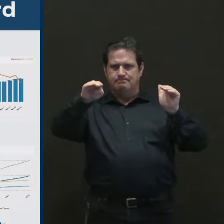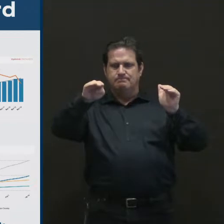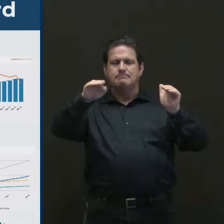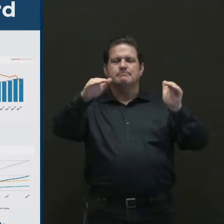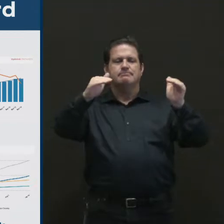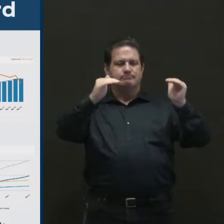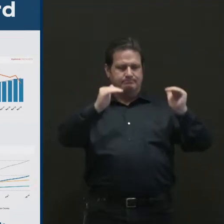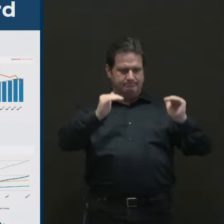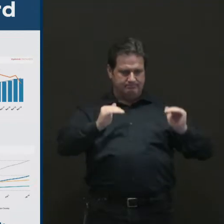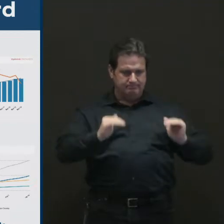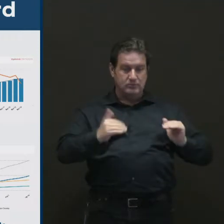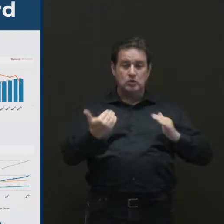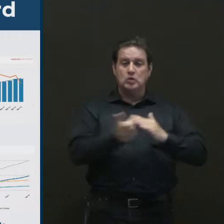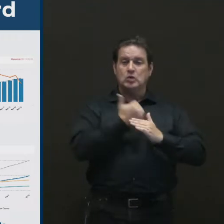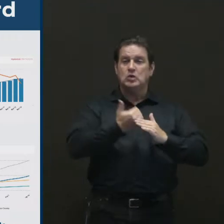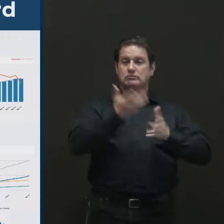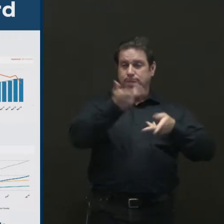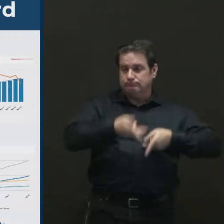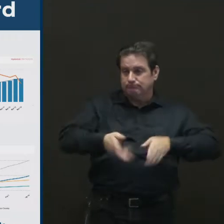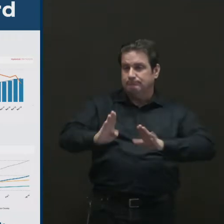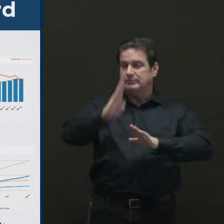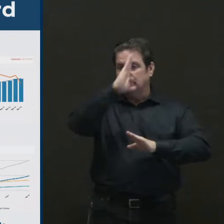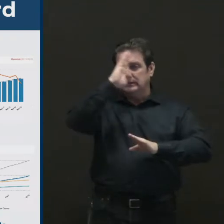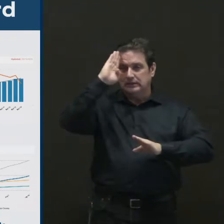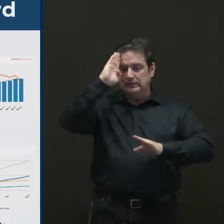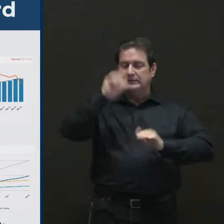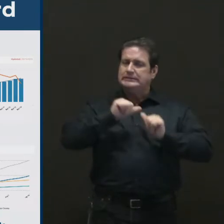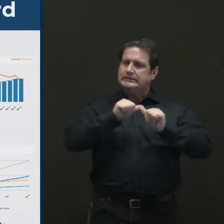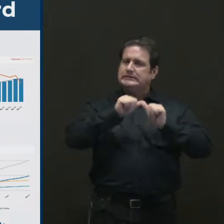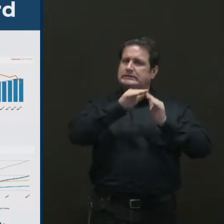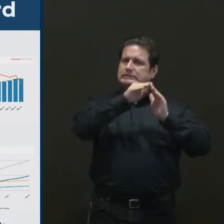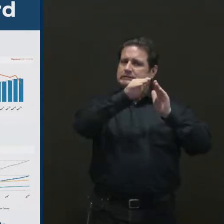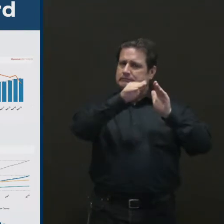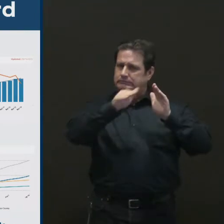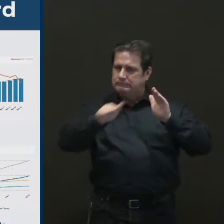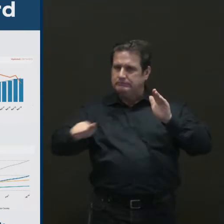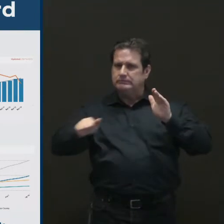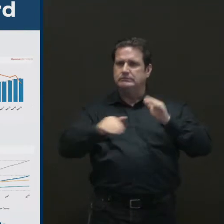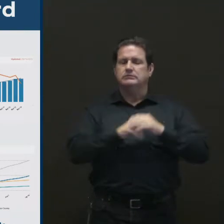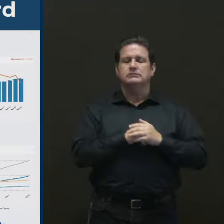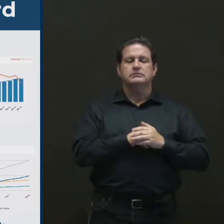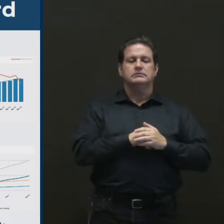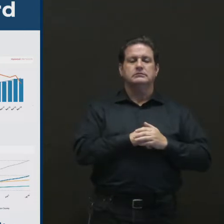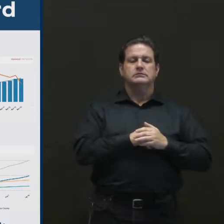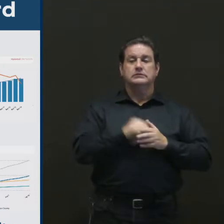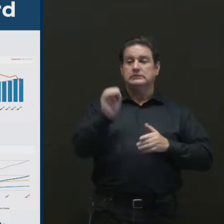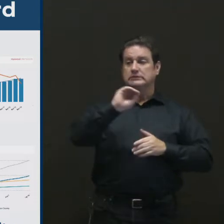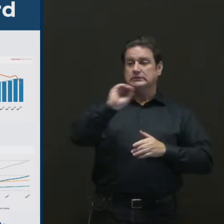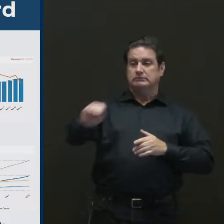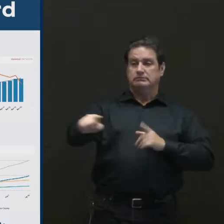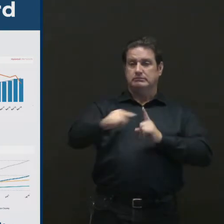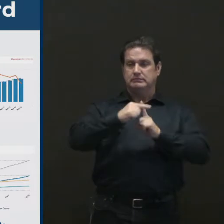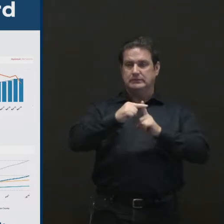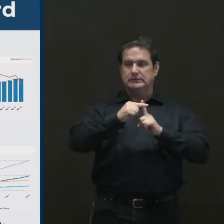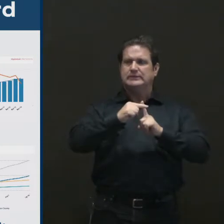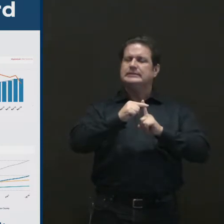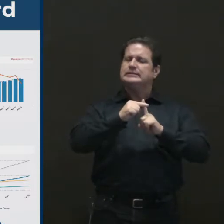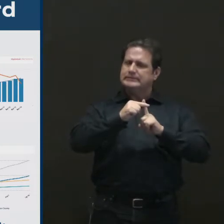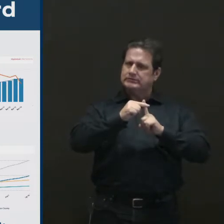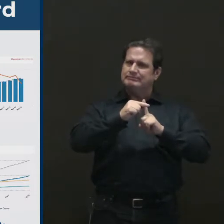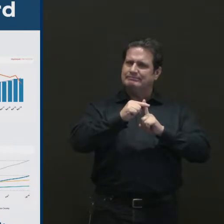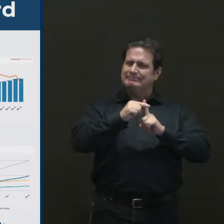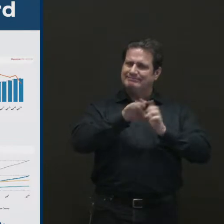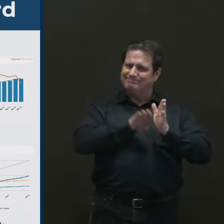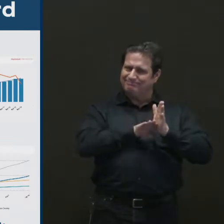new hospitalization admissions continues to go downward. Our percent positives, as you can see, is going the wrong